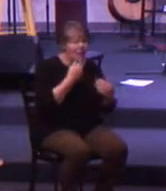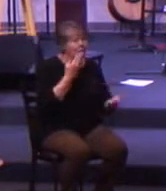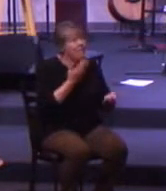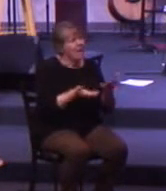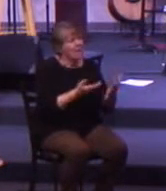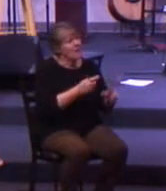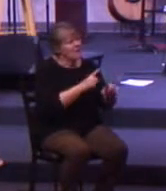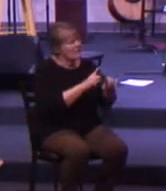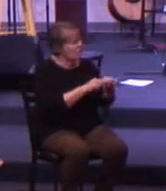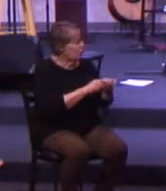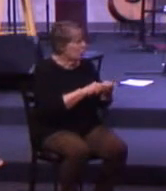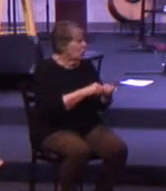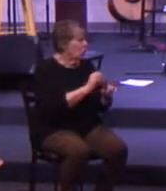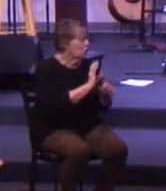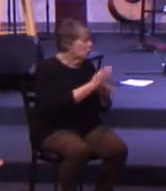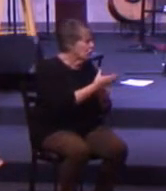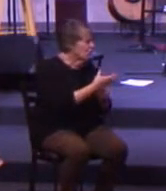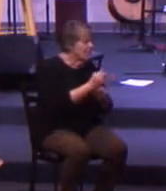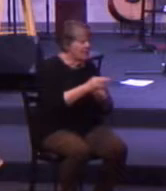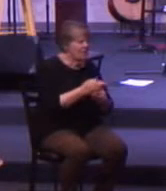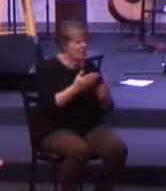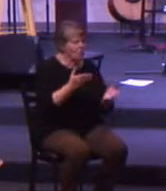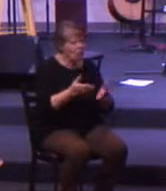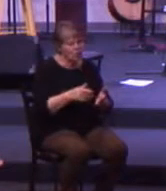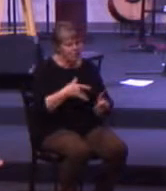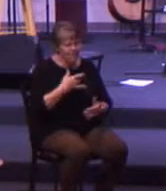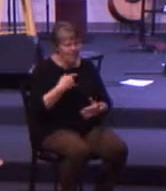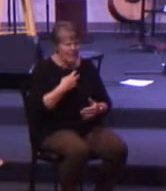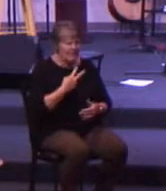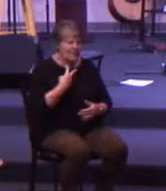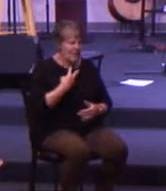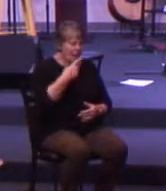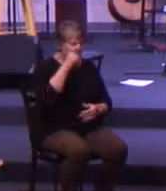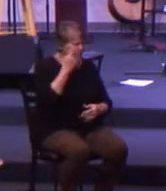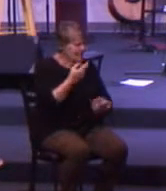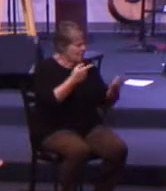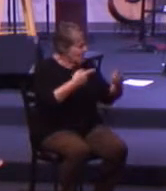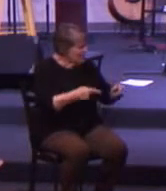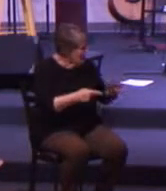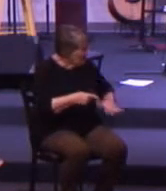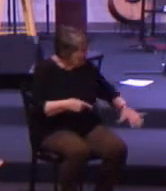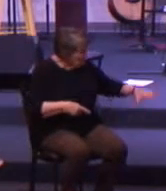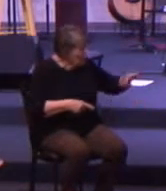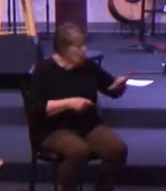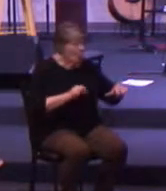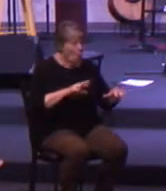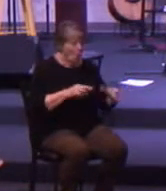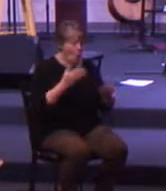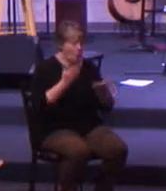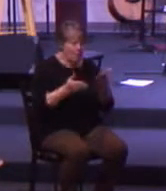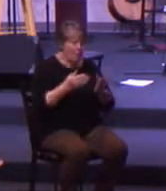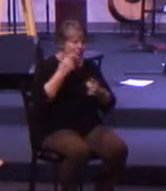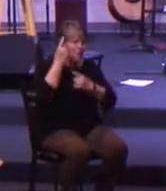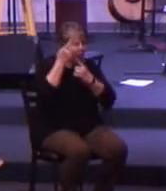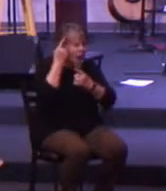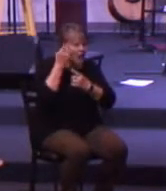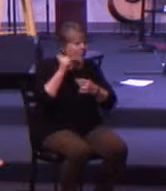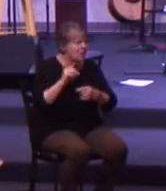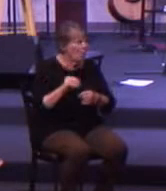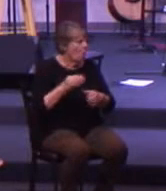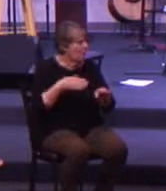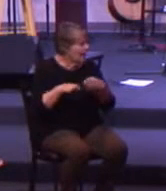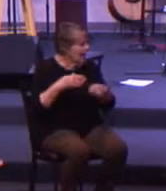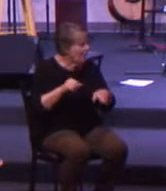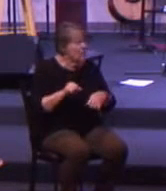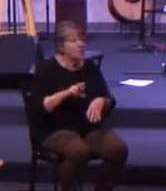and you feel stuck because you're just trapped under these circumstances. Maybe they're thoughts or behaviors or addictions you've got. Maybe